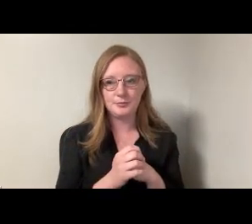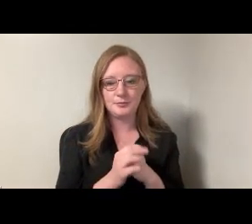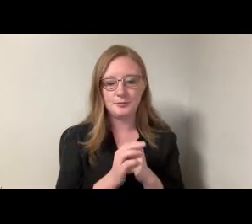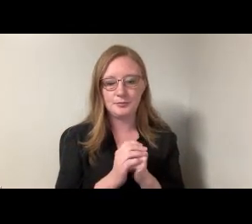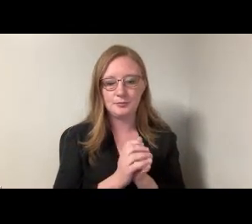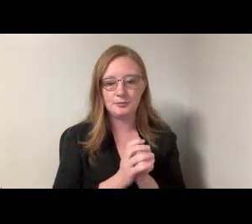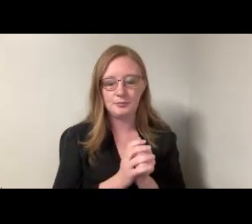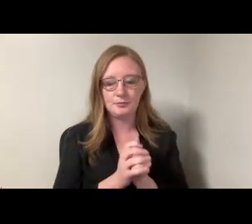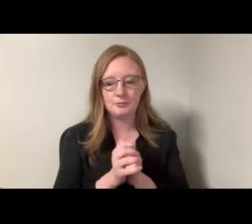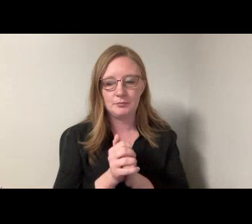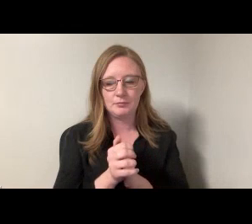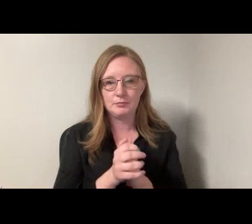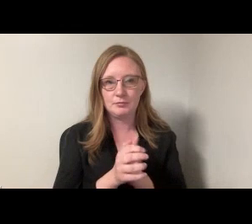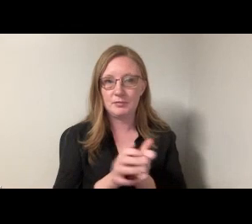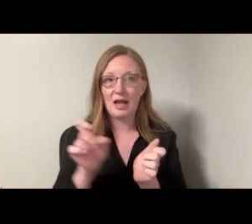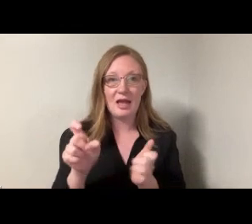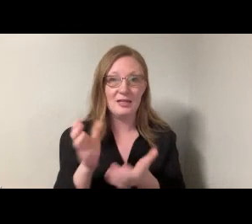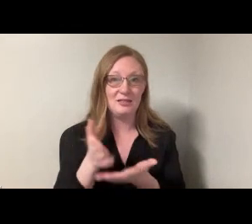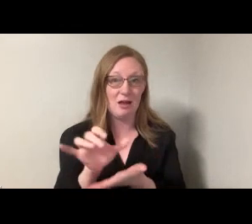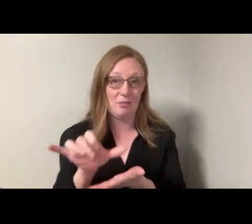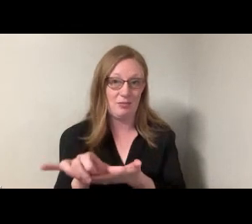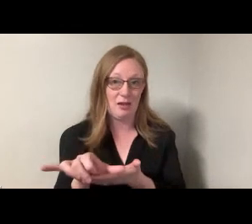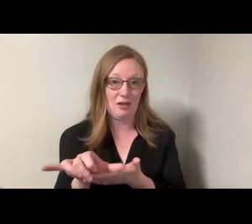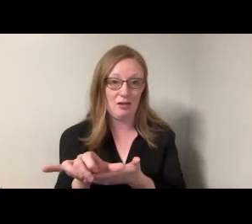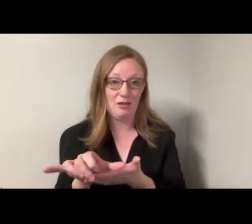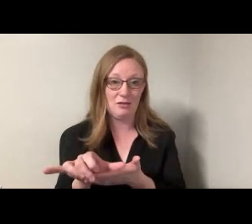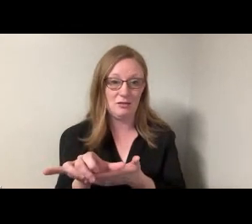I had to close that down because the